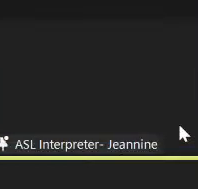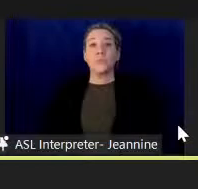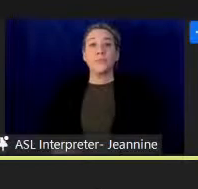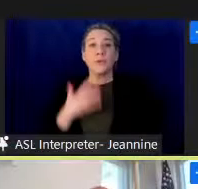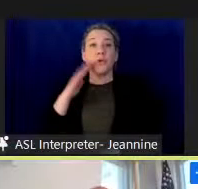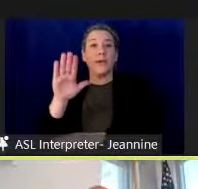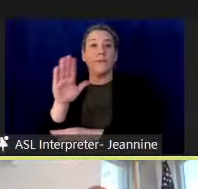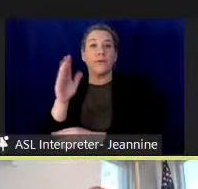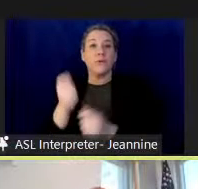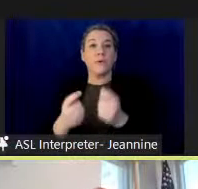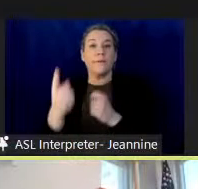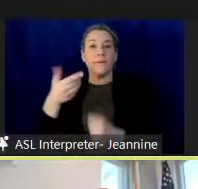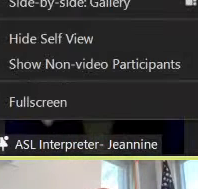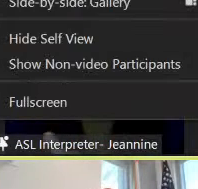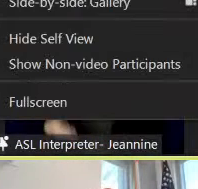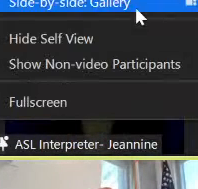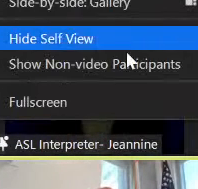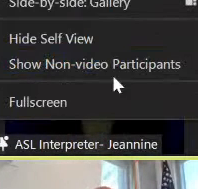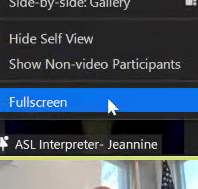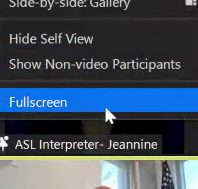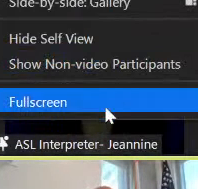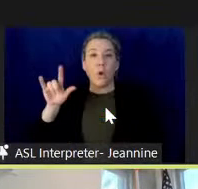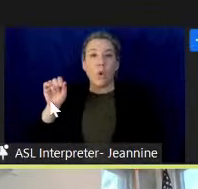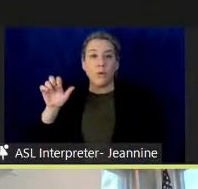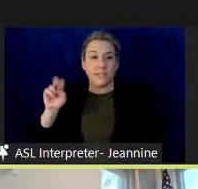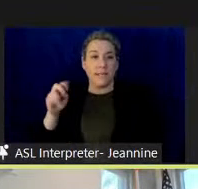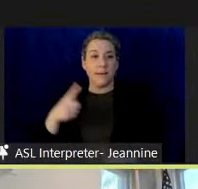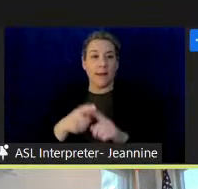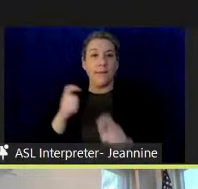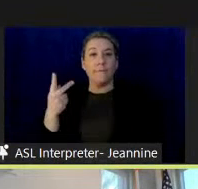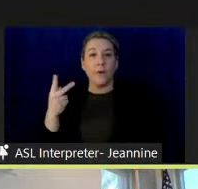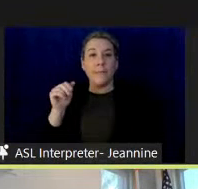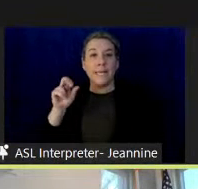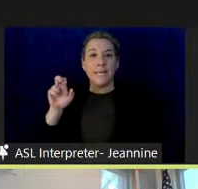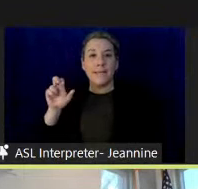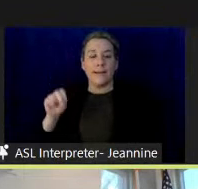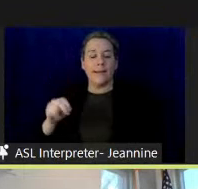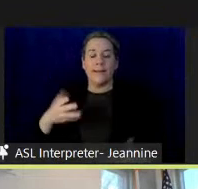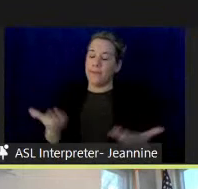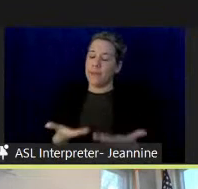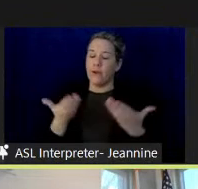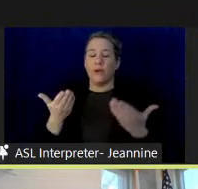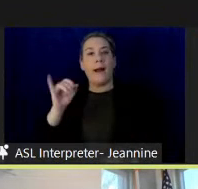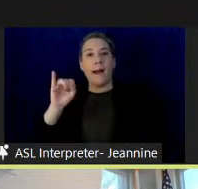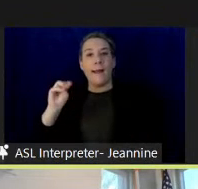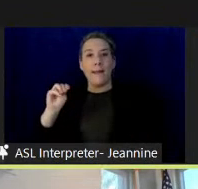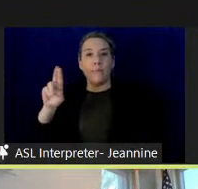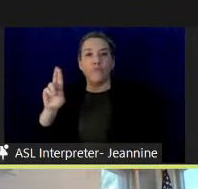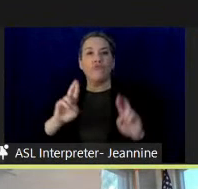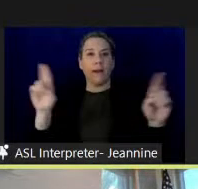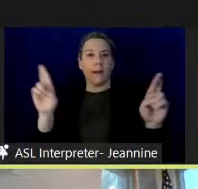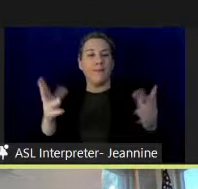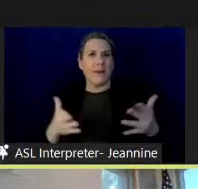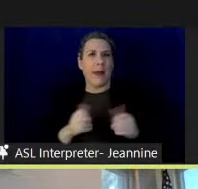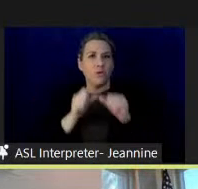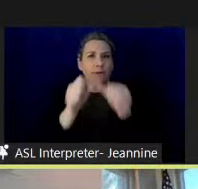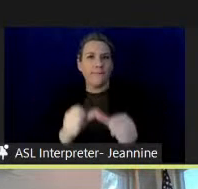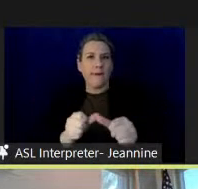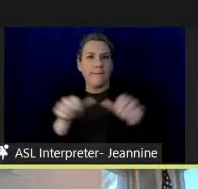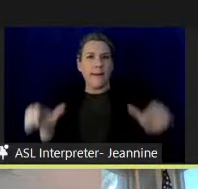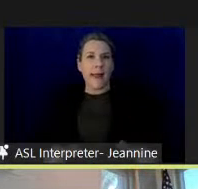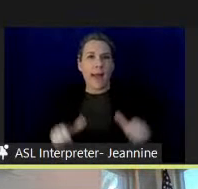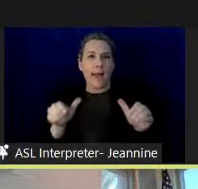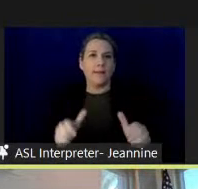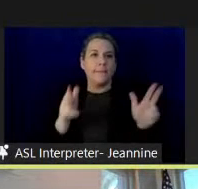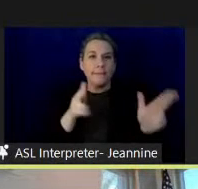Good afternoon, folks. I'm Eric Olson. I'm from Keenan, and I am ready. I'm here to talk to you today about surviving an active assailant event. Just a little